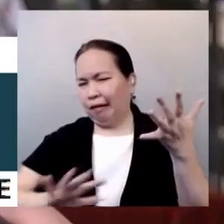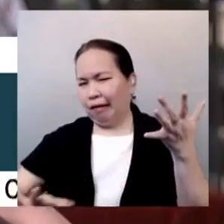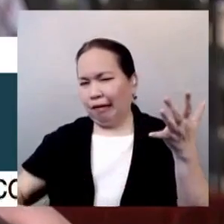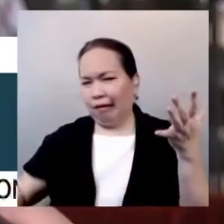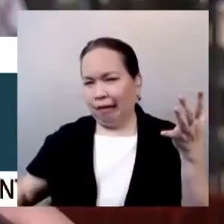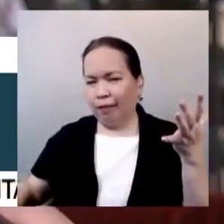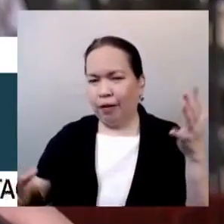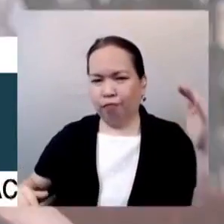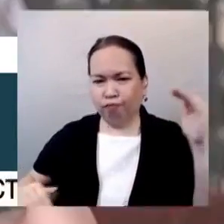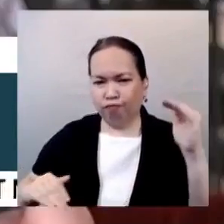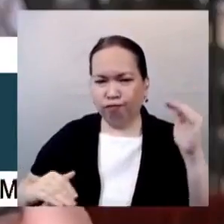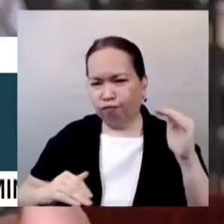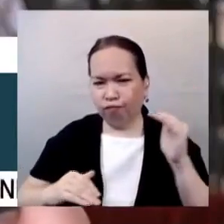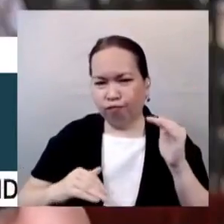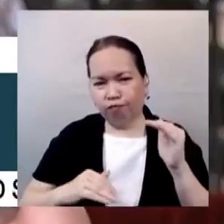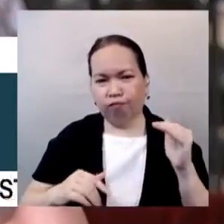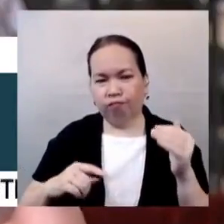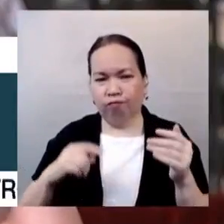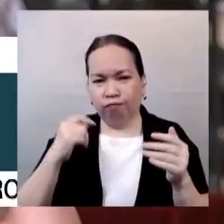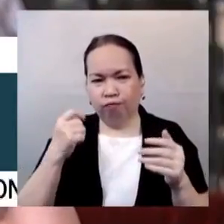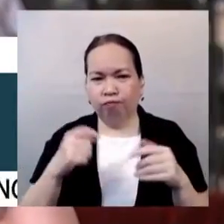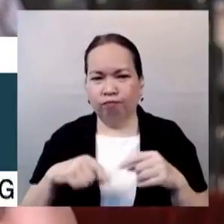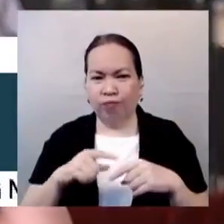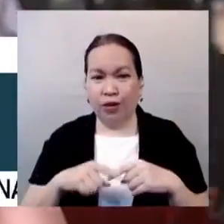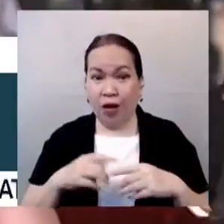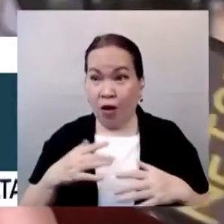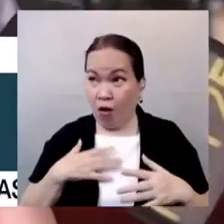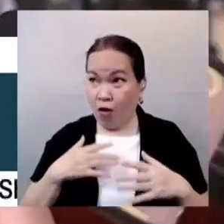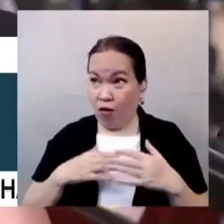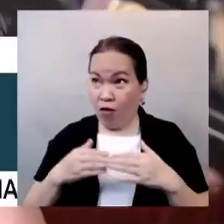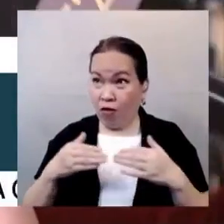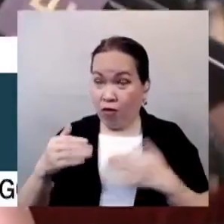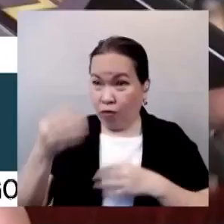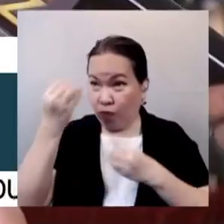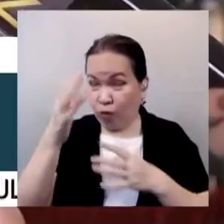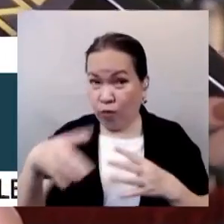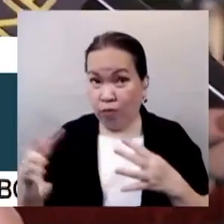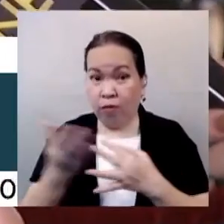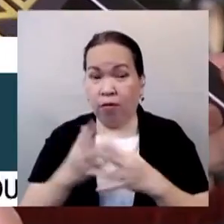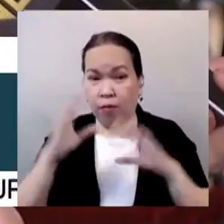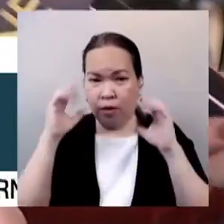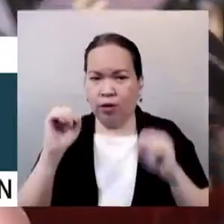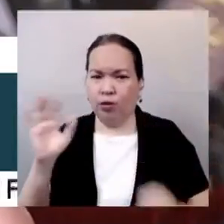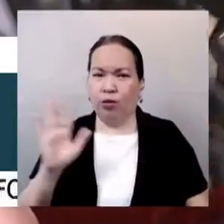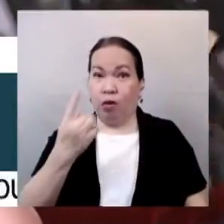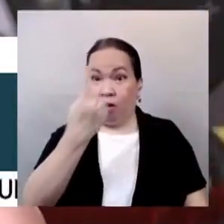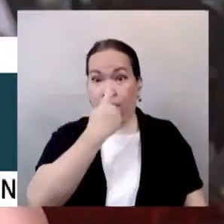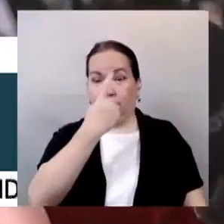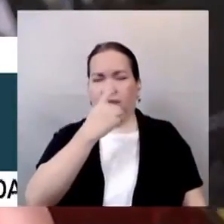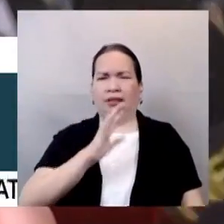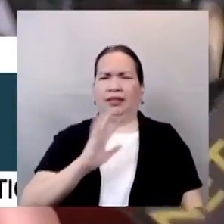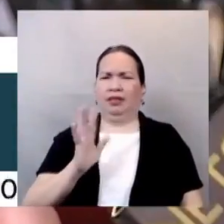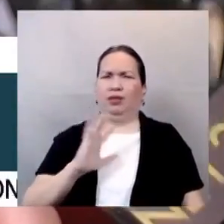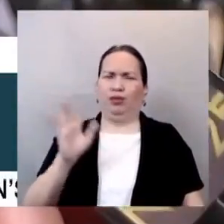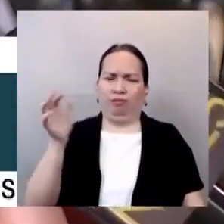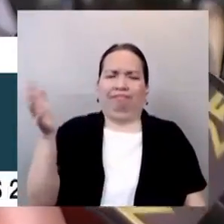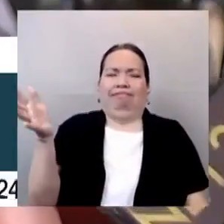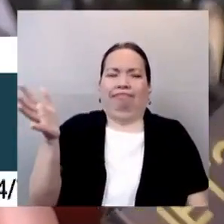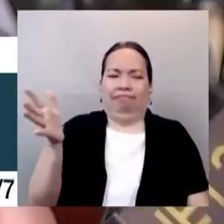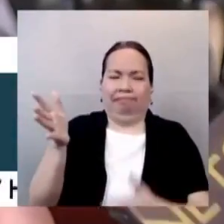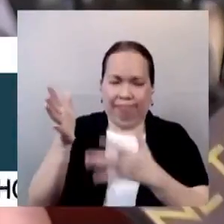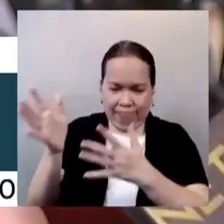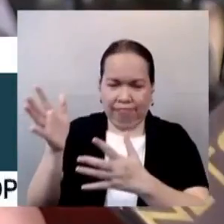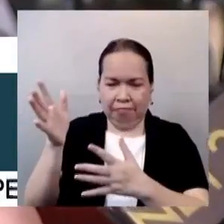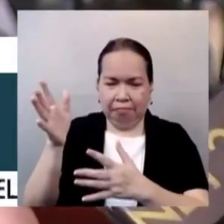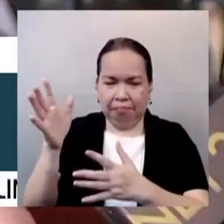he was able to shave it down a little bit. Ayoko unahan yung pangulo. Alam mo naman, every time someone asks me, I don't want to be the one to preempt the president. But